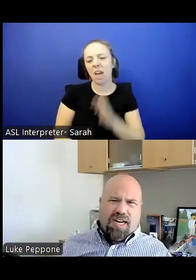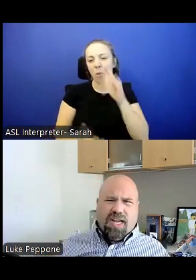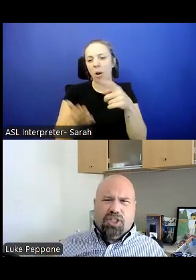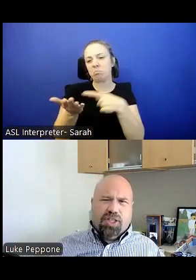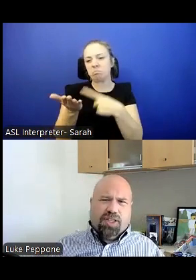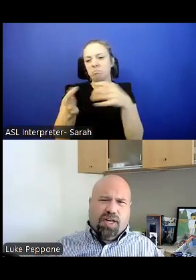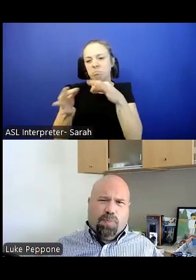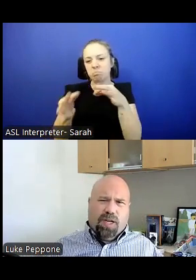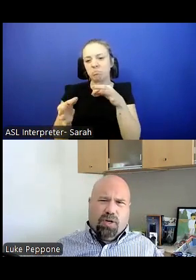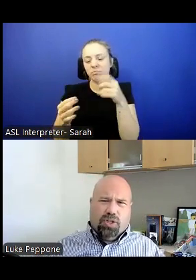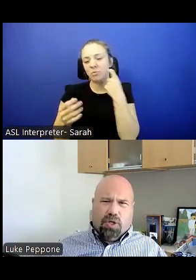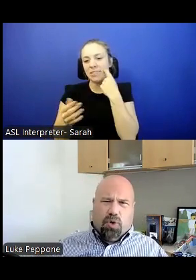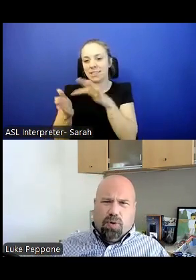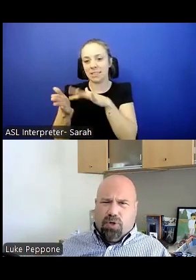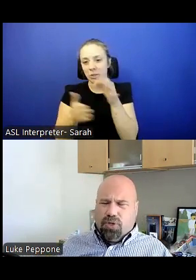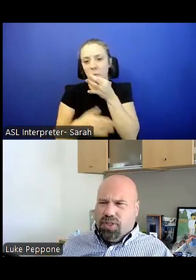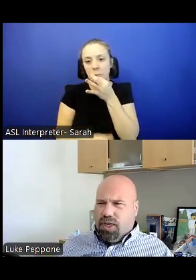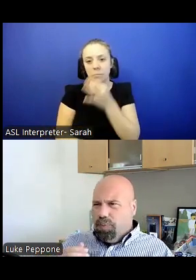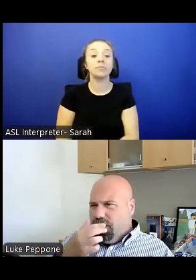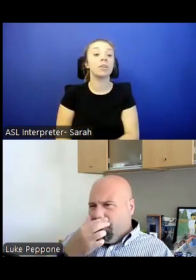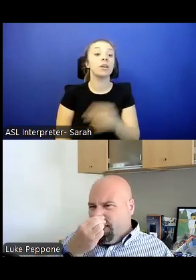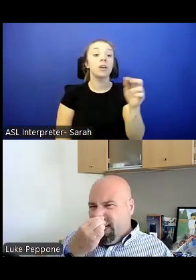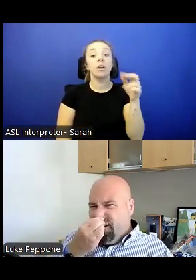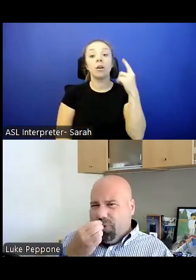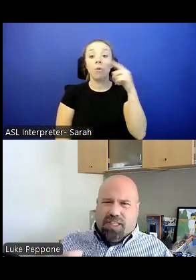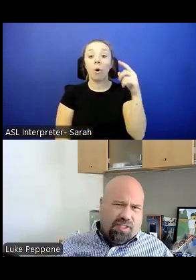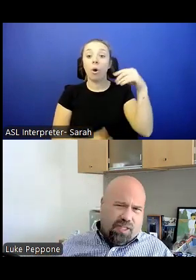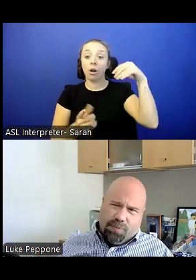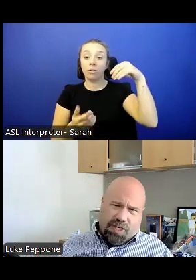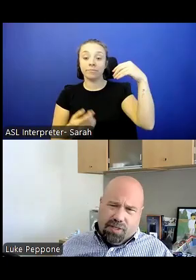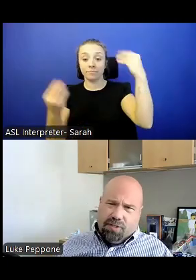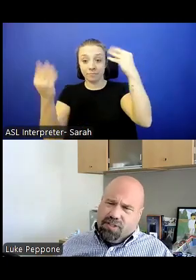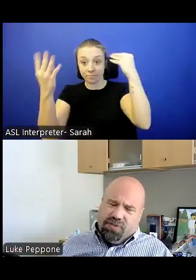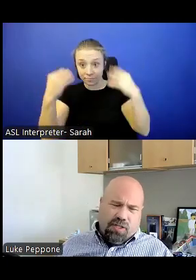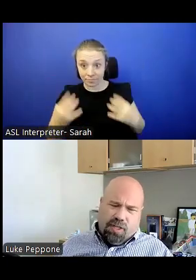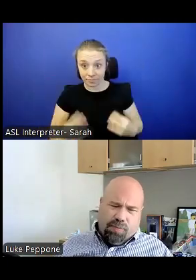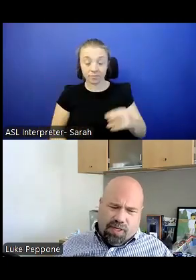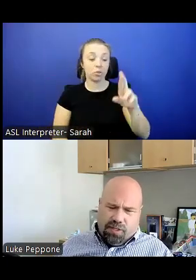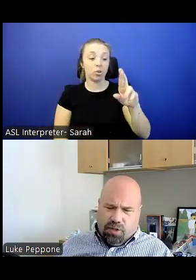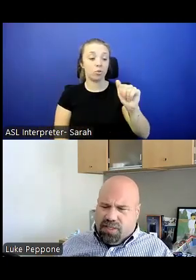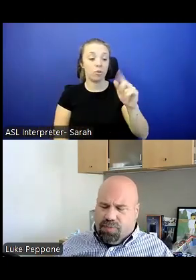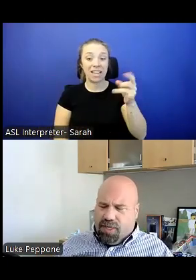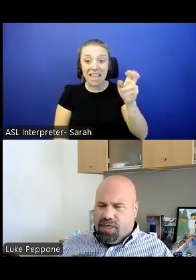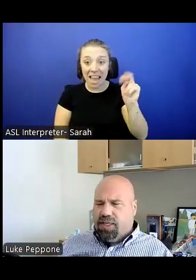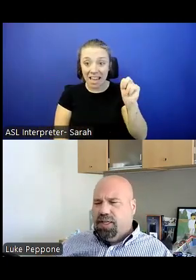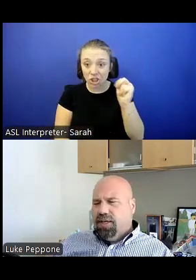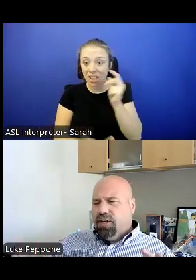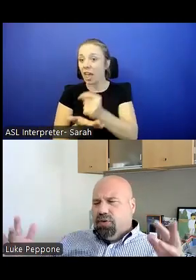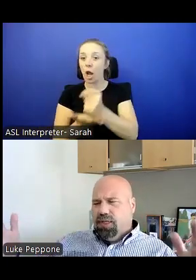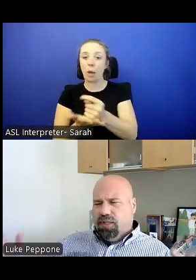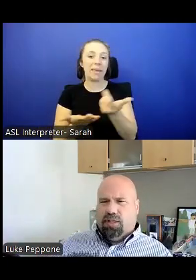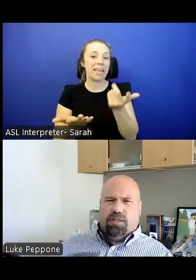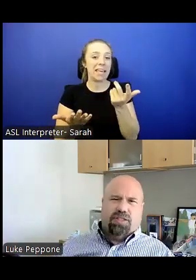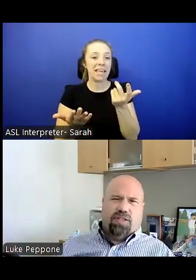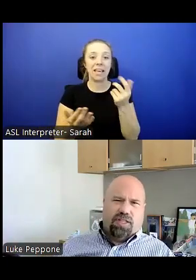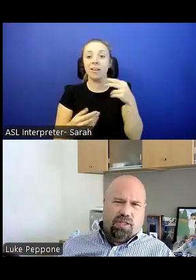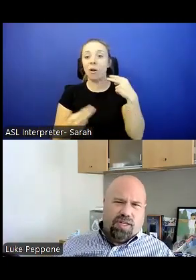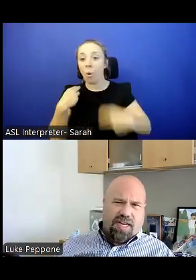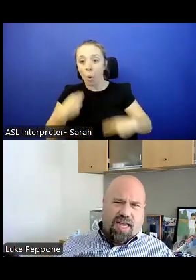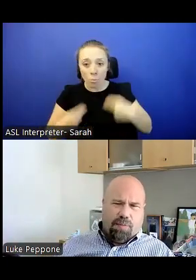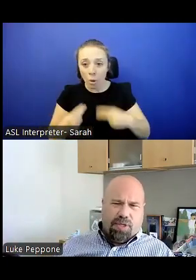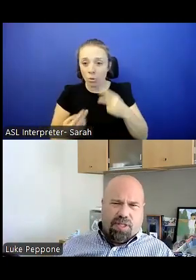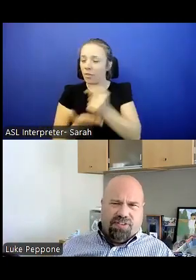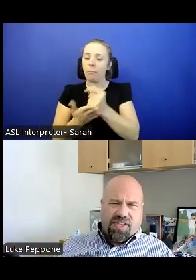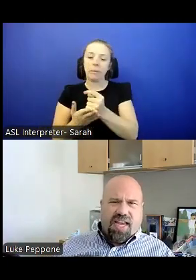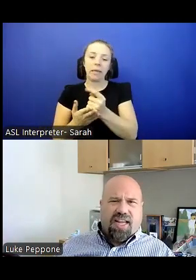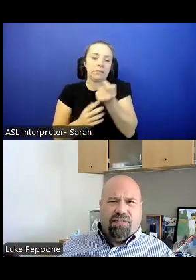For radiation therapy or some of the hormonal therapies, the data really is limited. It's very limited. There hasn't been any real studies looking